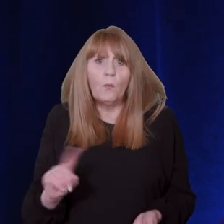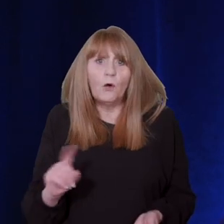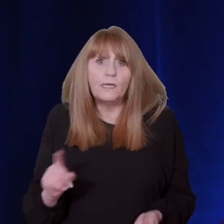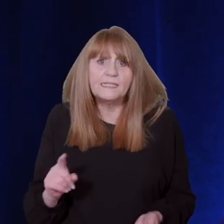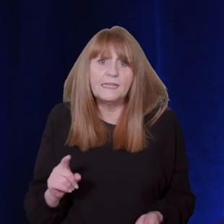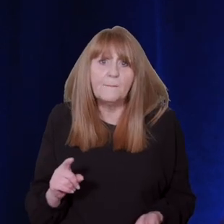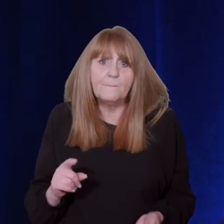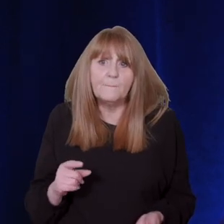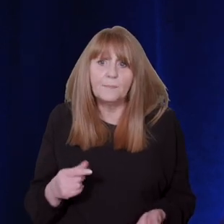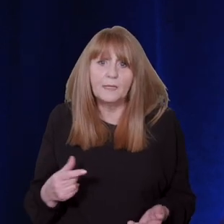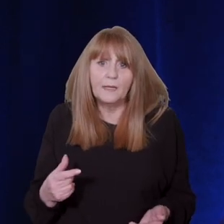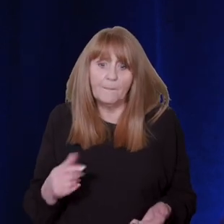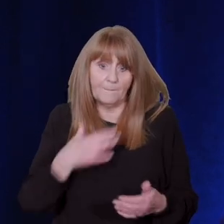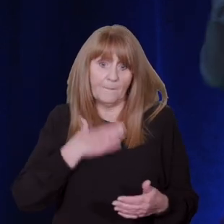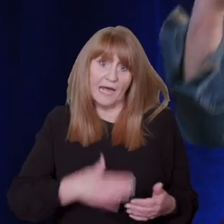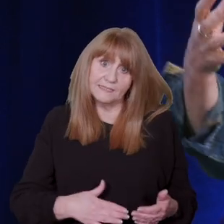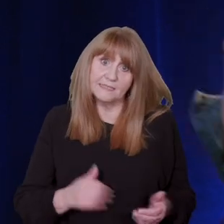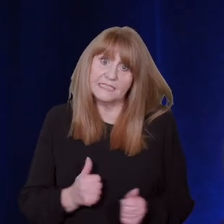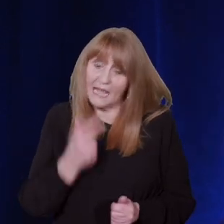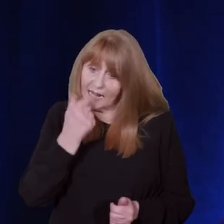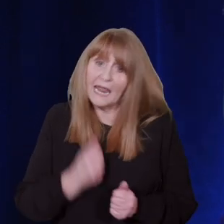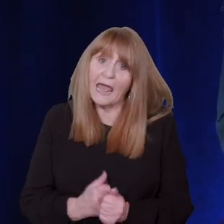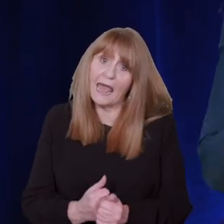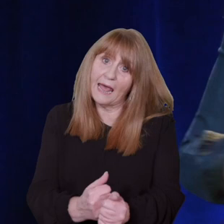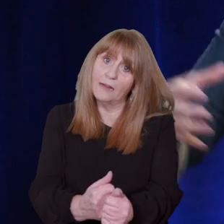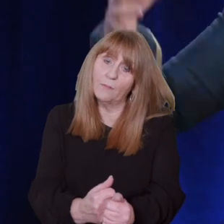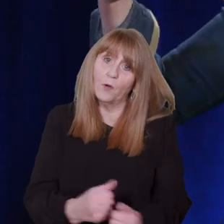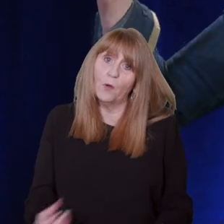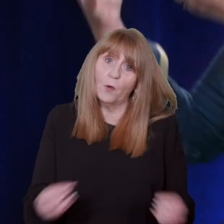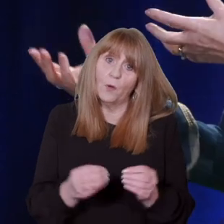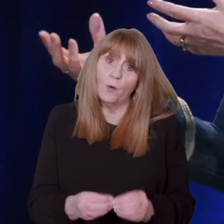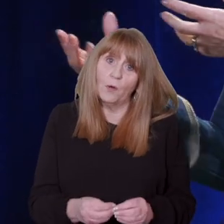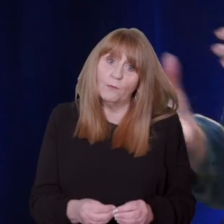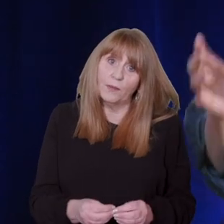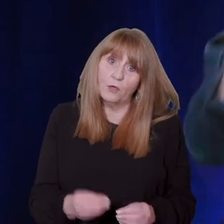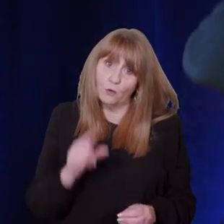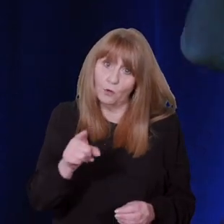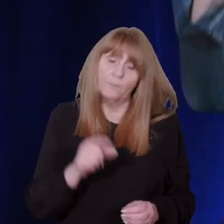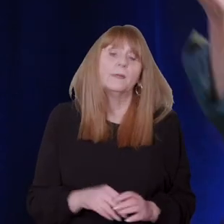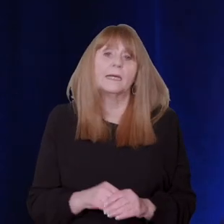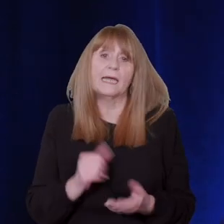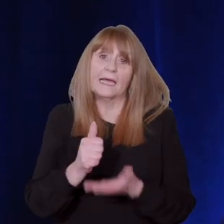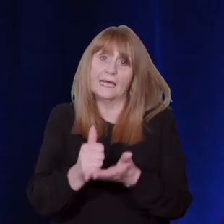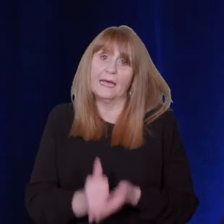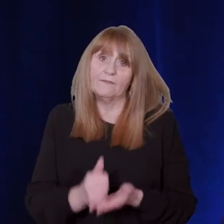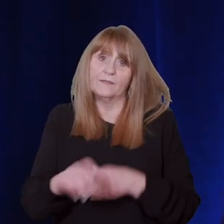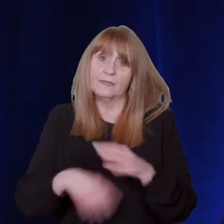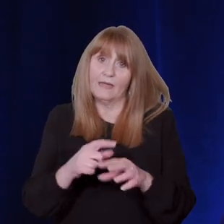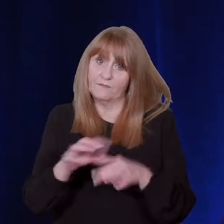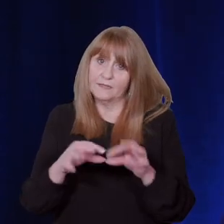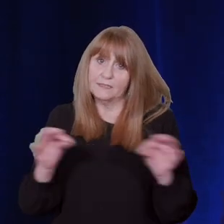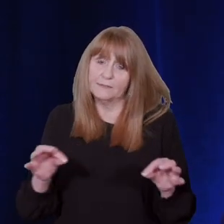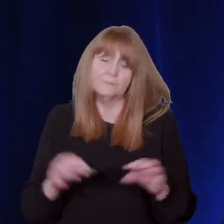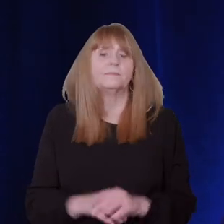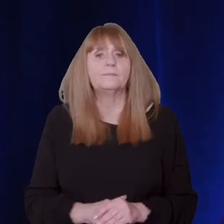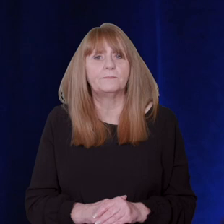pastors comes into gear, or the team leadership. We've got ministry teams, we've got serving teams. We've so many different things here at Destiny.